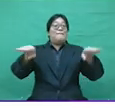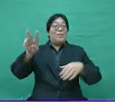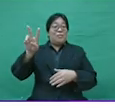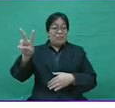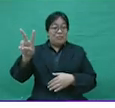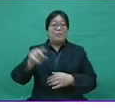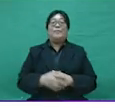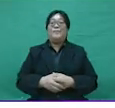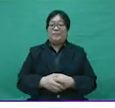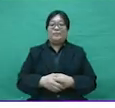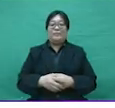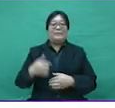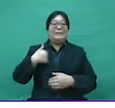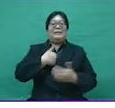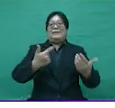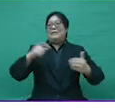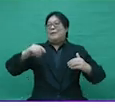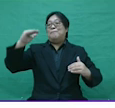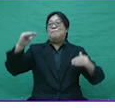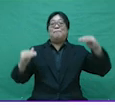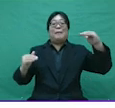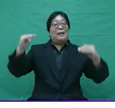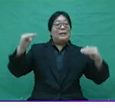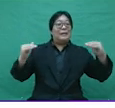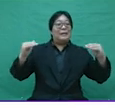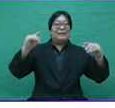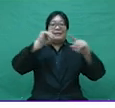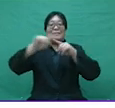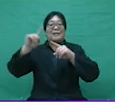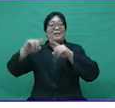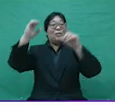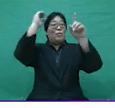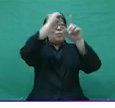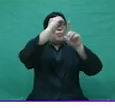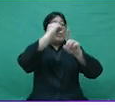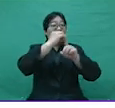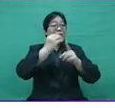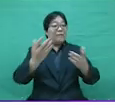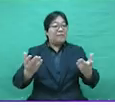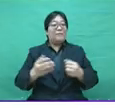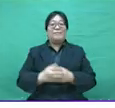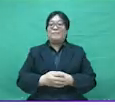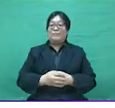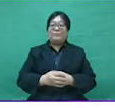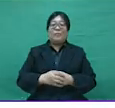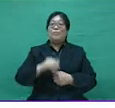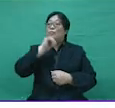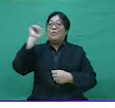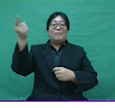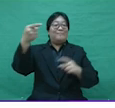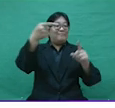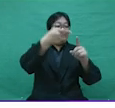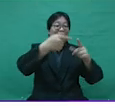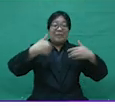two, we had to balance multiple objectives. It was not anymore only a